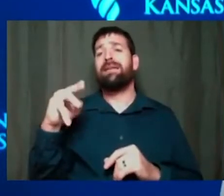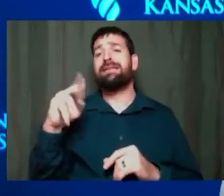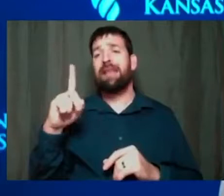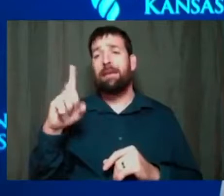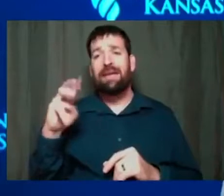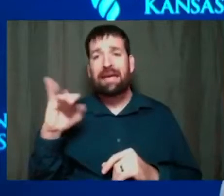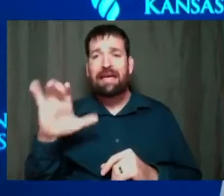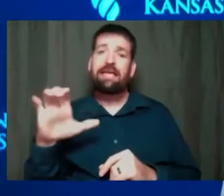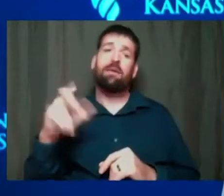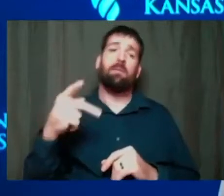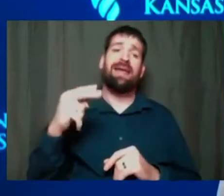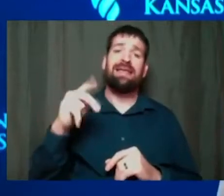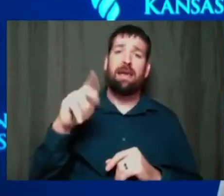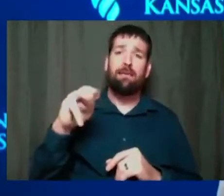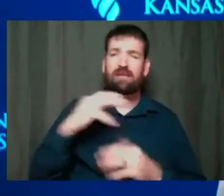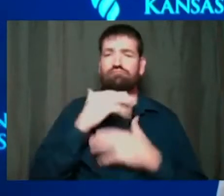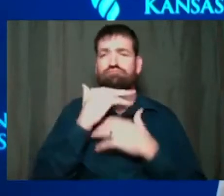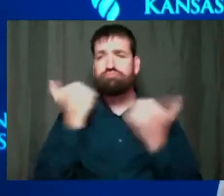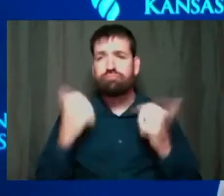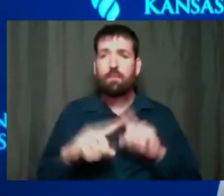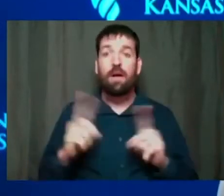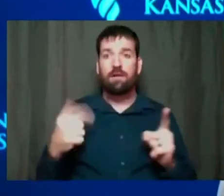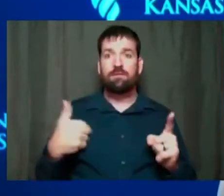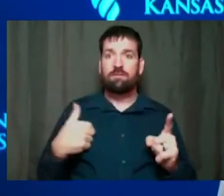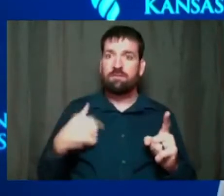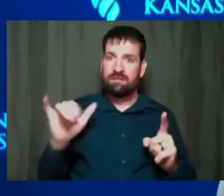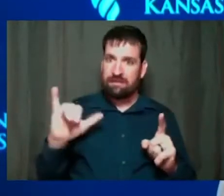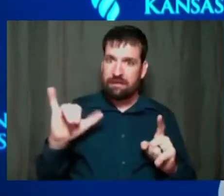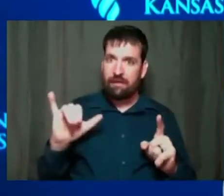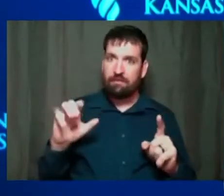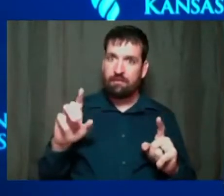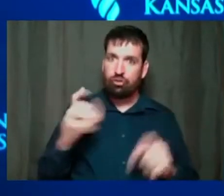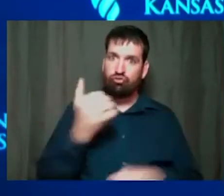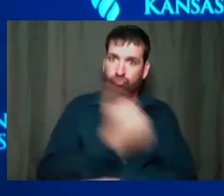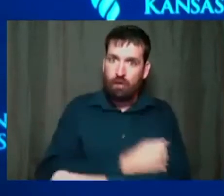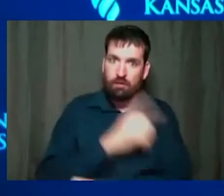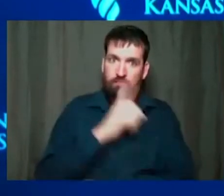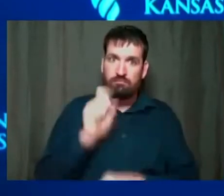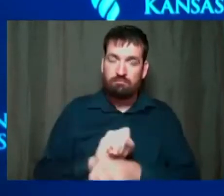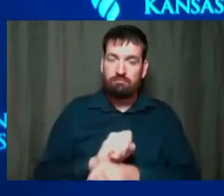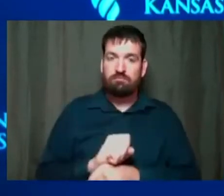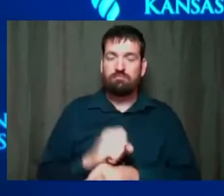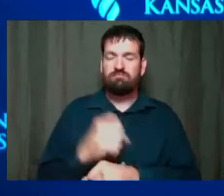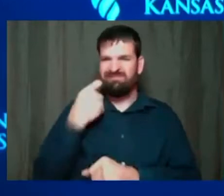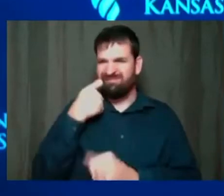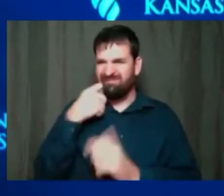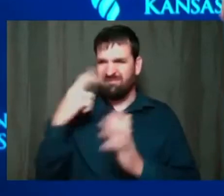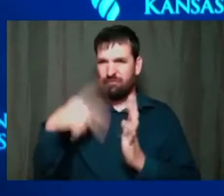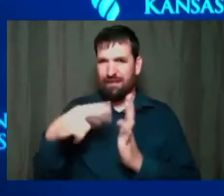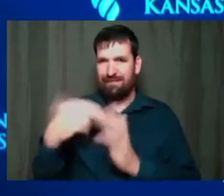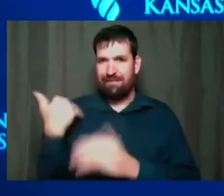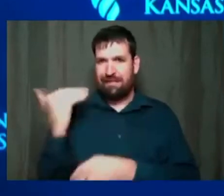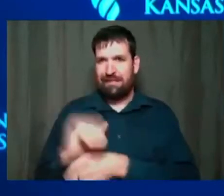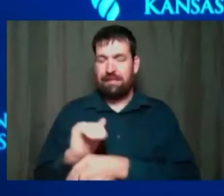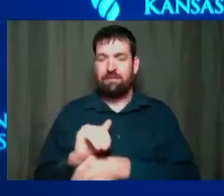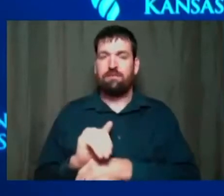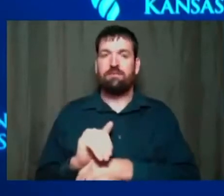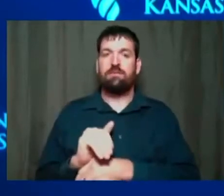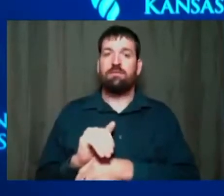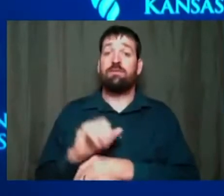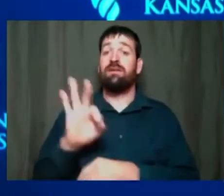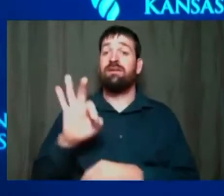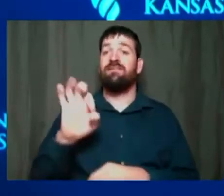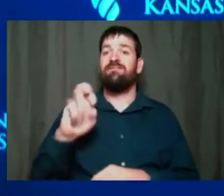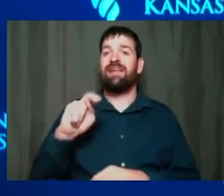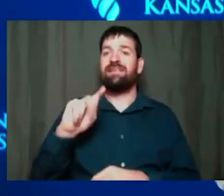is that just as there's been a drug scourge, and actually one I just was reading about last night was the impact of fentanyl now